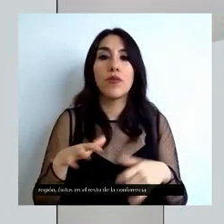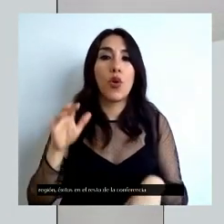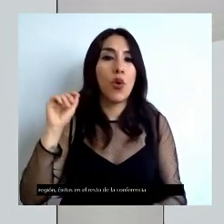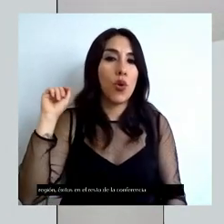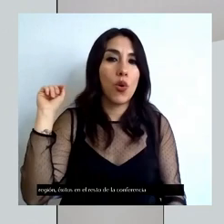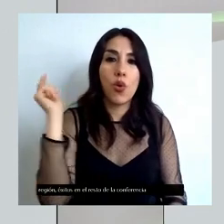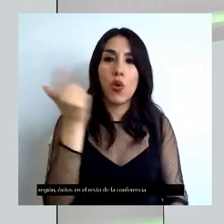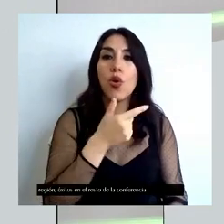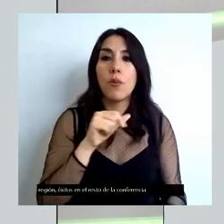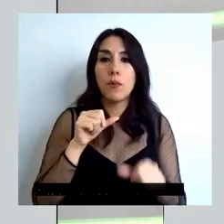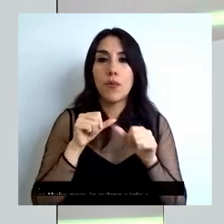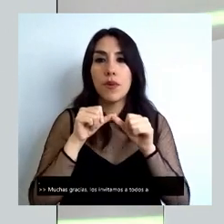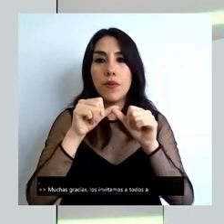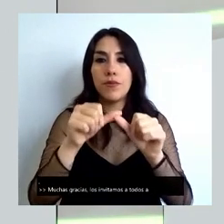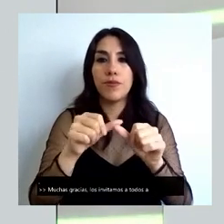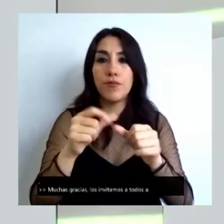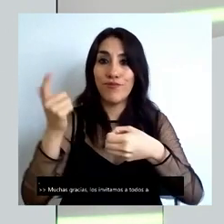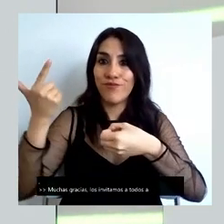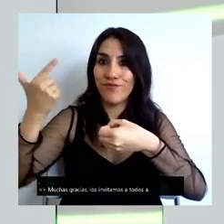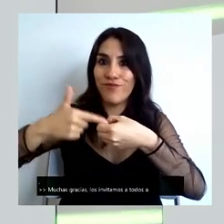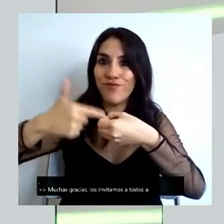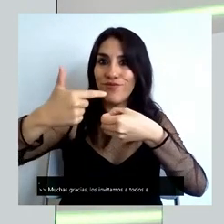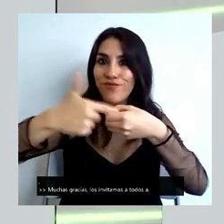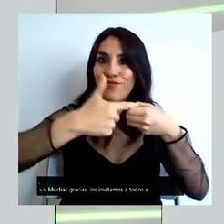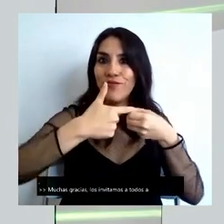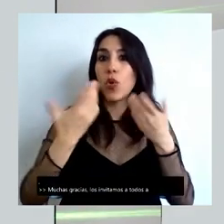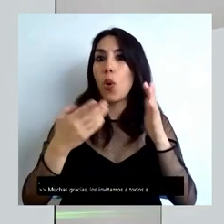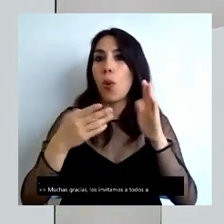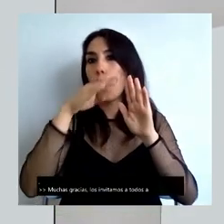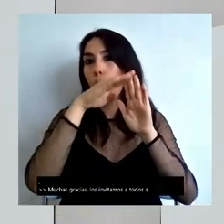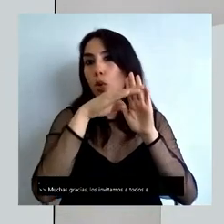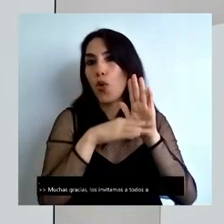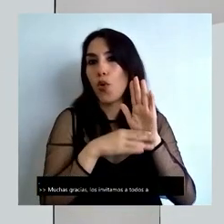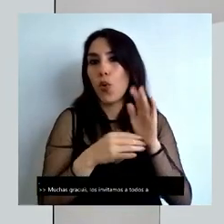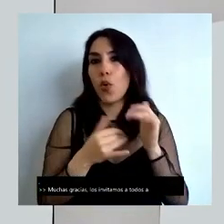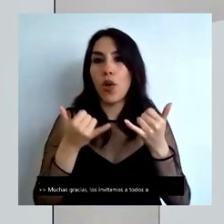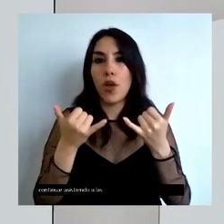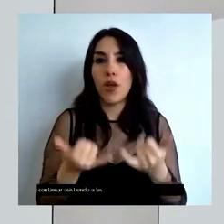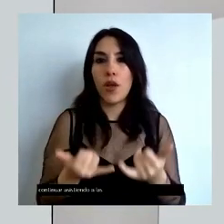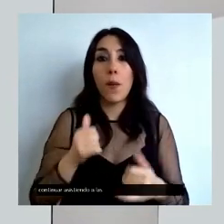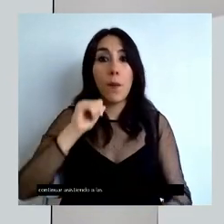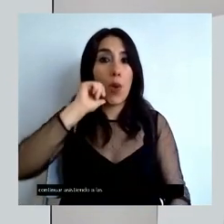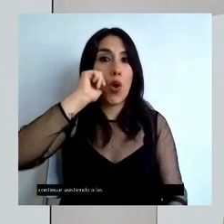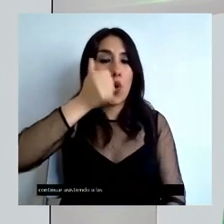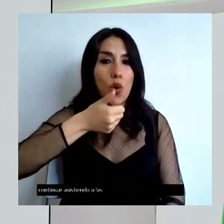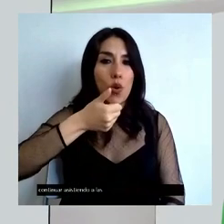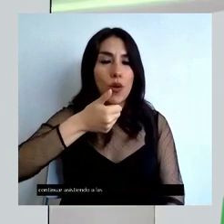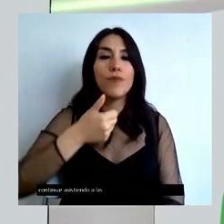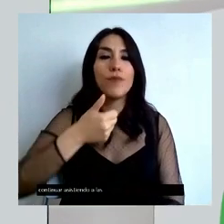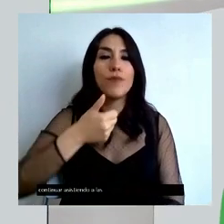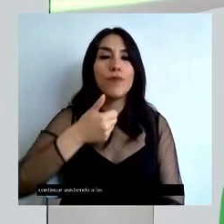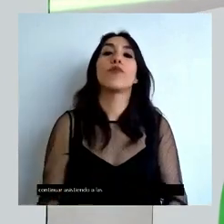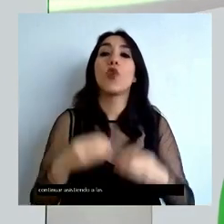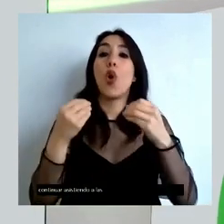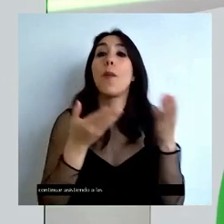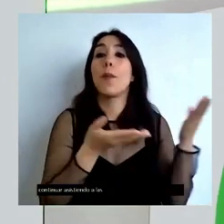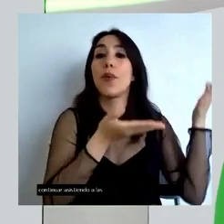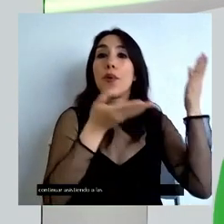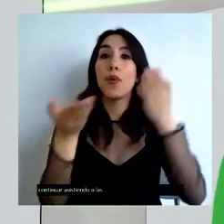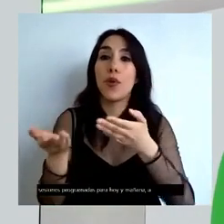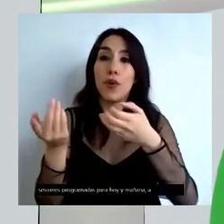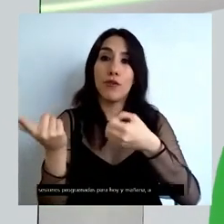the sessions scheduled for today and tomorrow. Next, we invite you to connect to the live event,